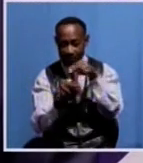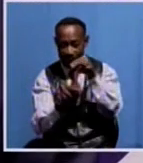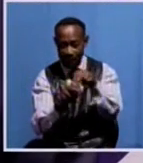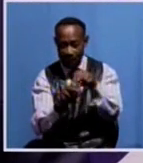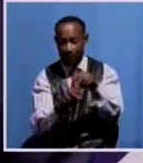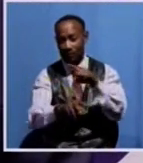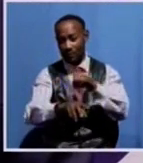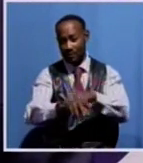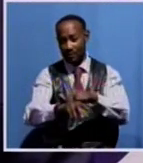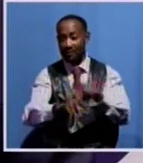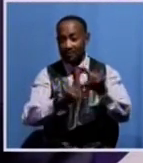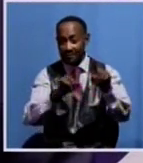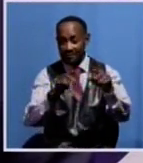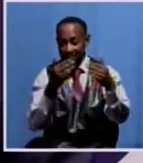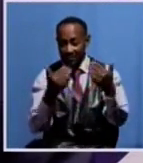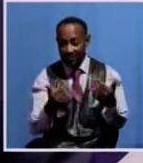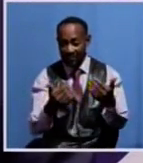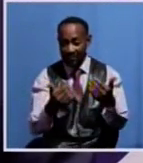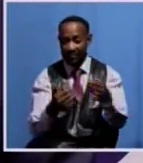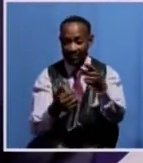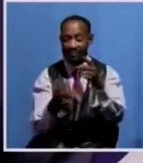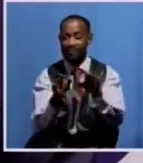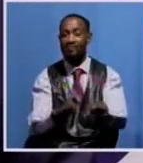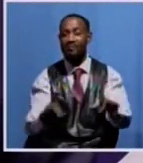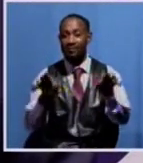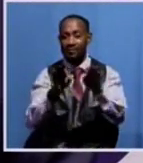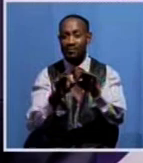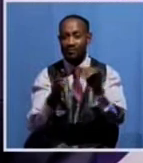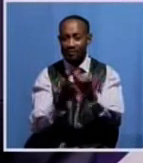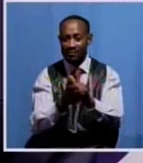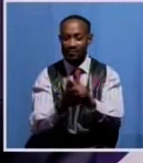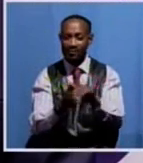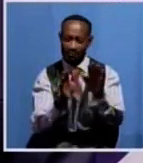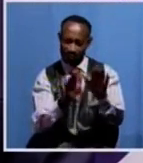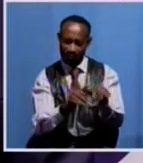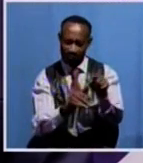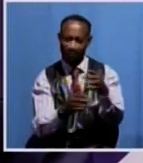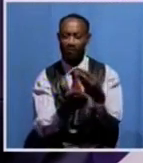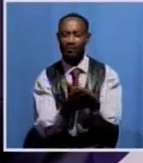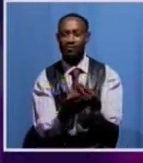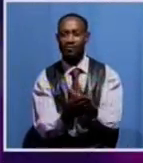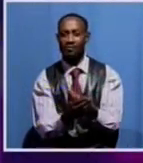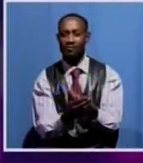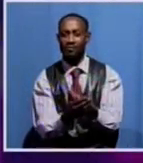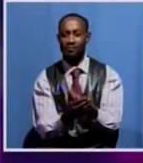But as of now, it is necessary, it is important that we refinance some of these loans. You've announced one strong measure here,